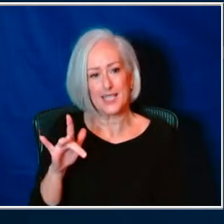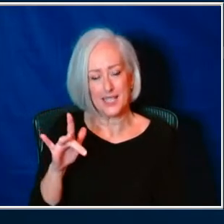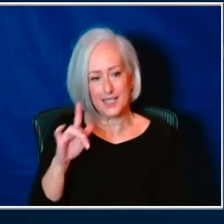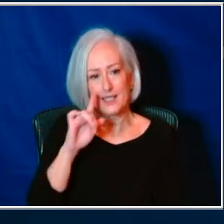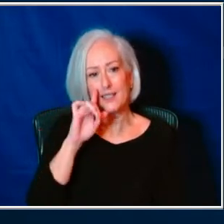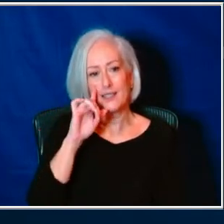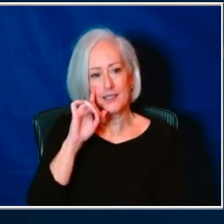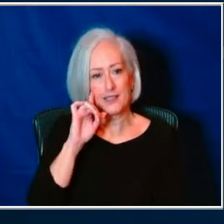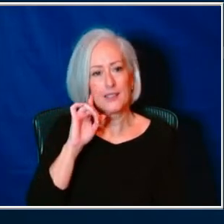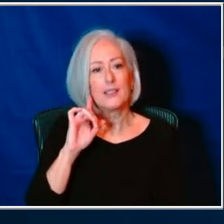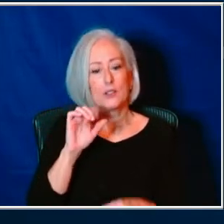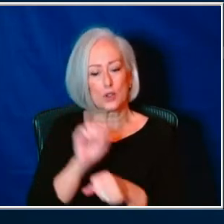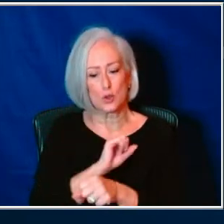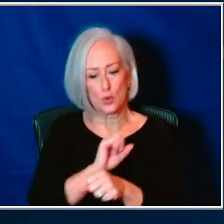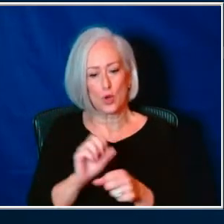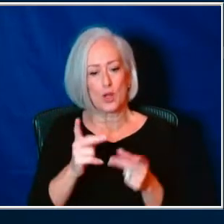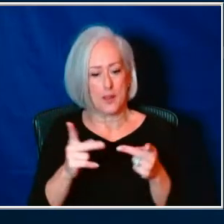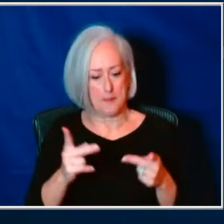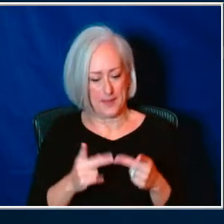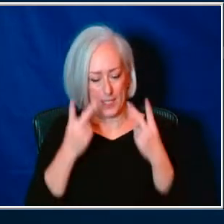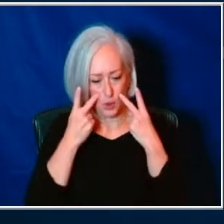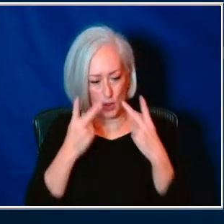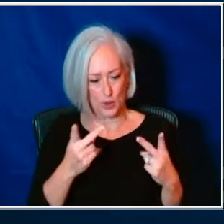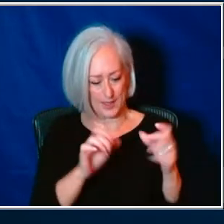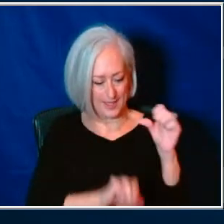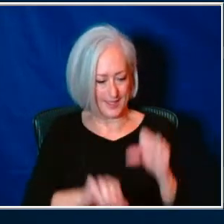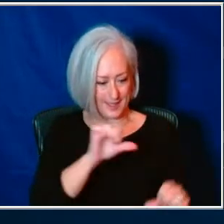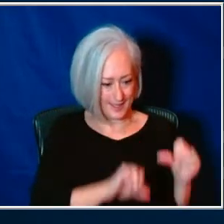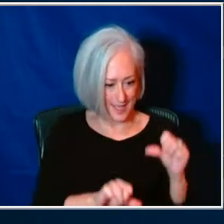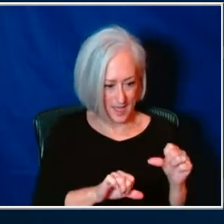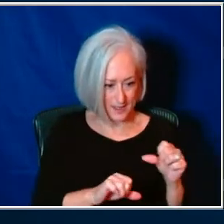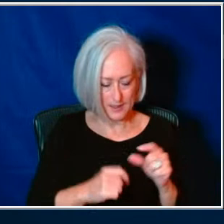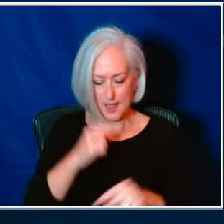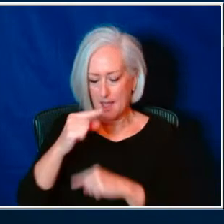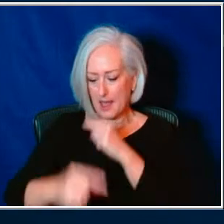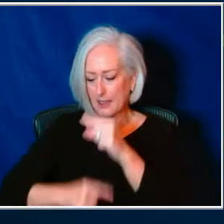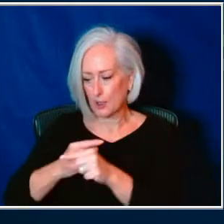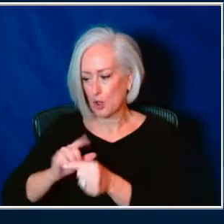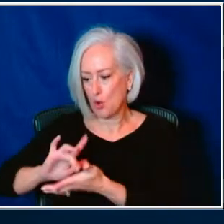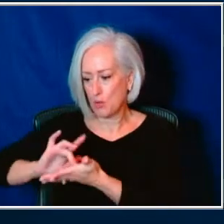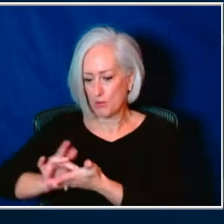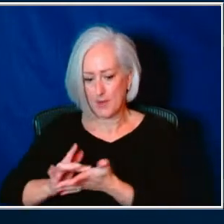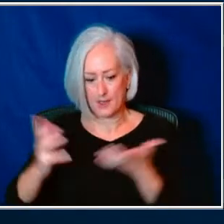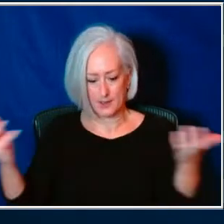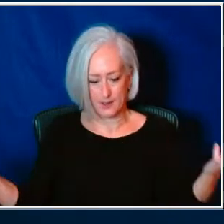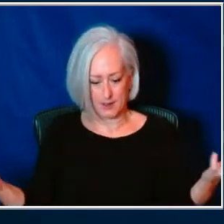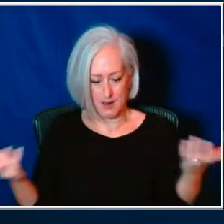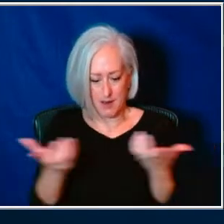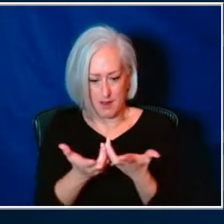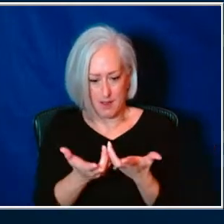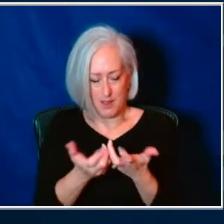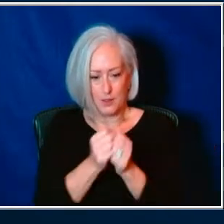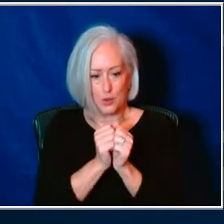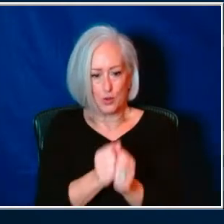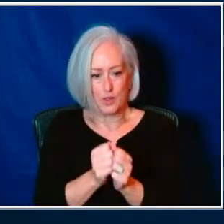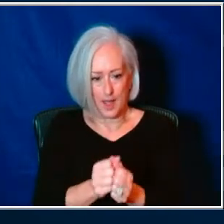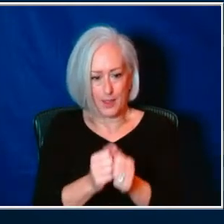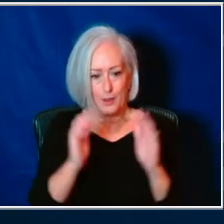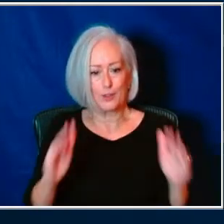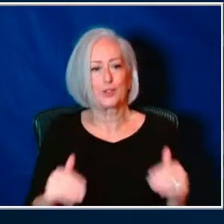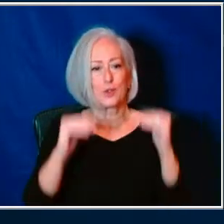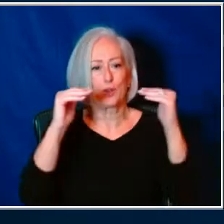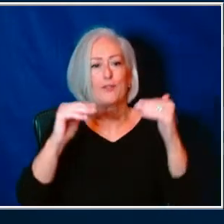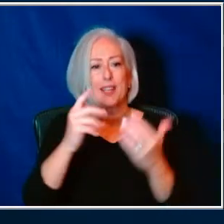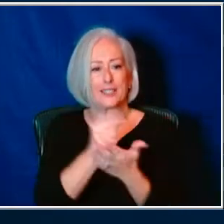place where you can see both science and clinical medicine working side by side to help advance care and treatment of really significant